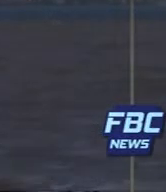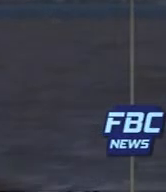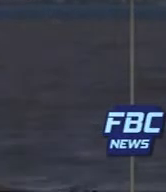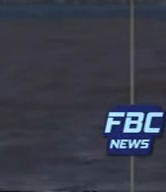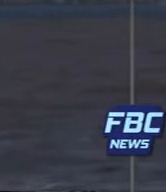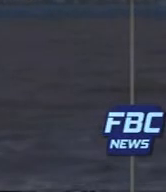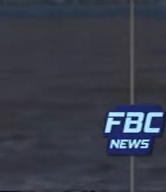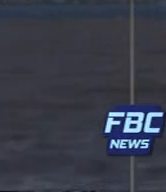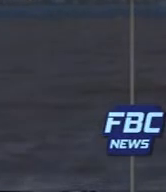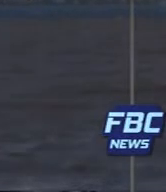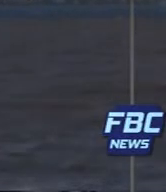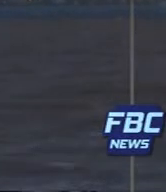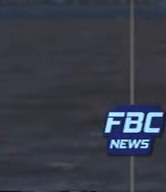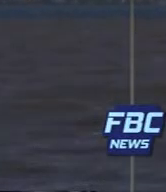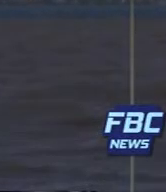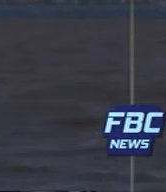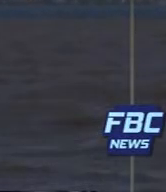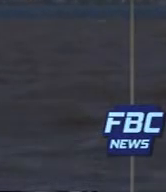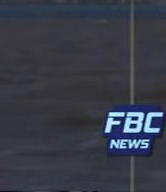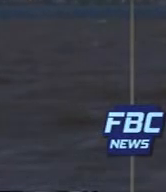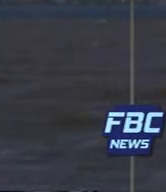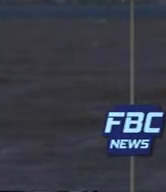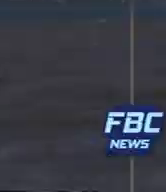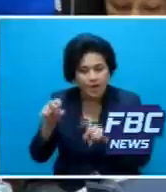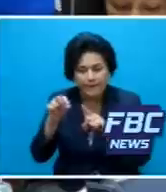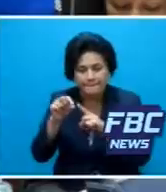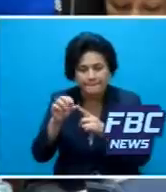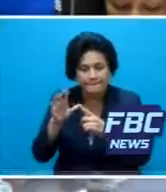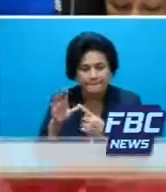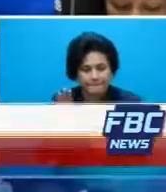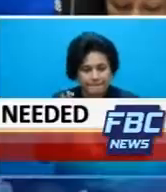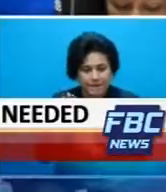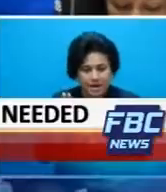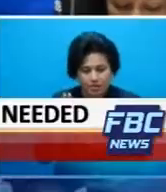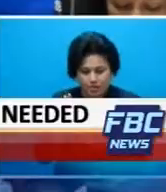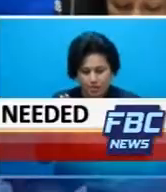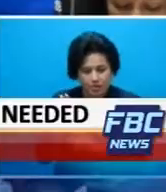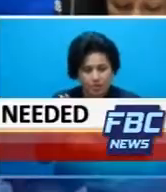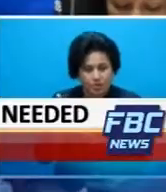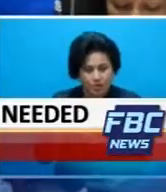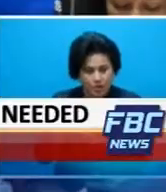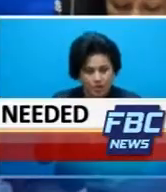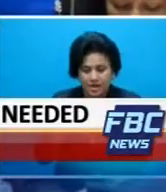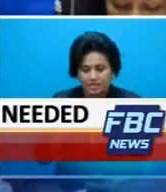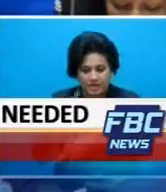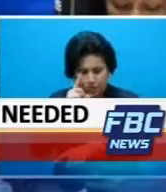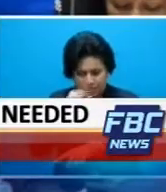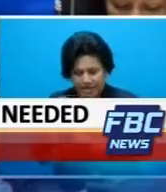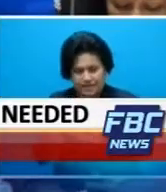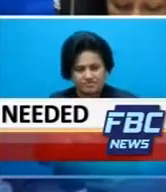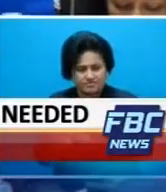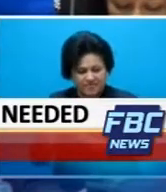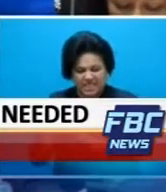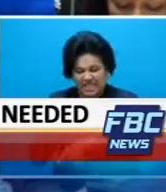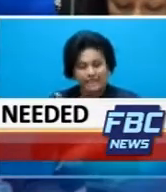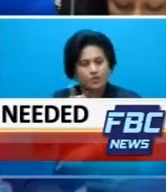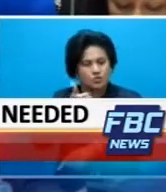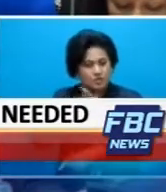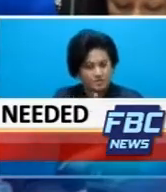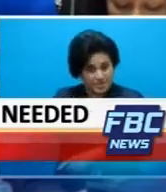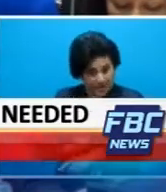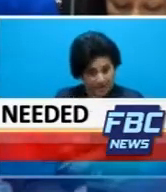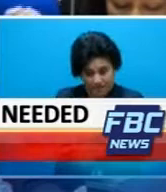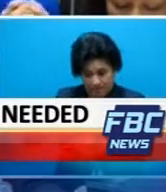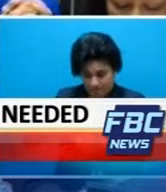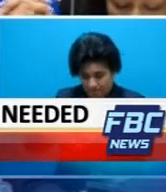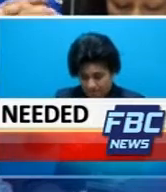people convicted of rape and sexual assault. Attorney General Ayaz Sayed Kayum tabled the Correction Service Amendment Bill 2019